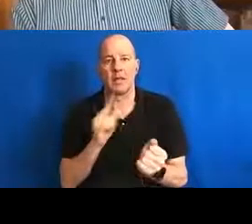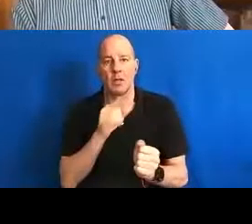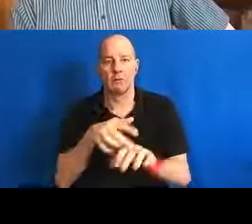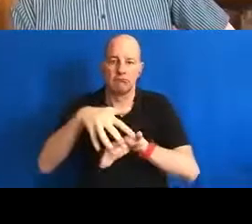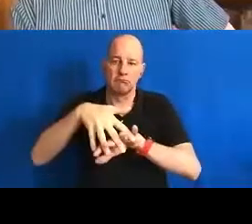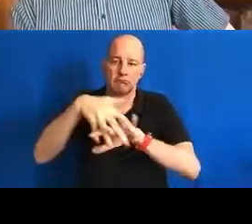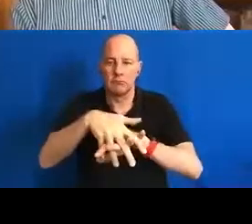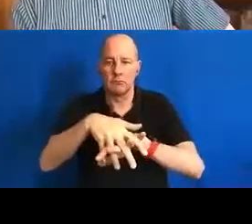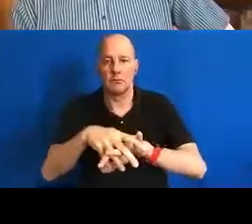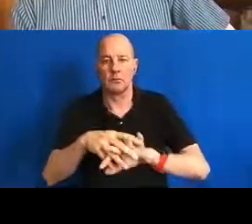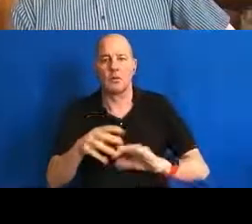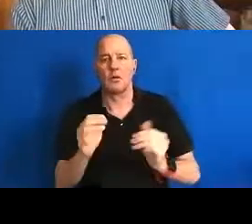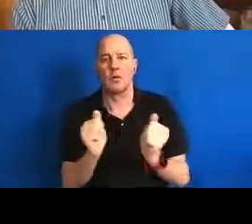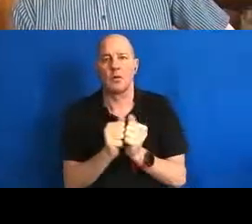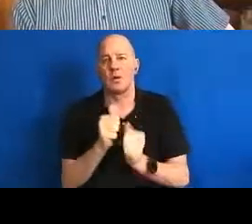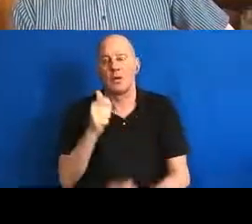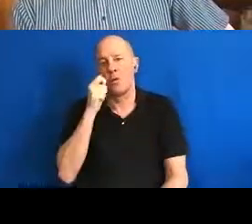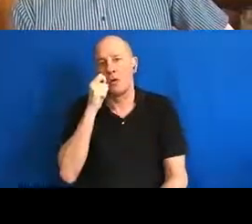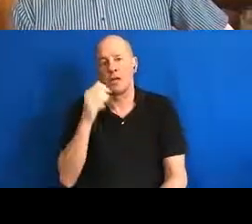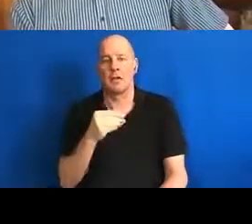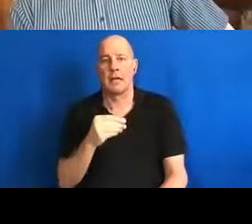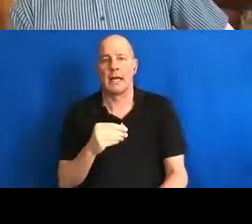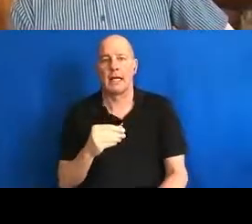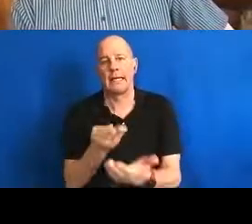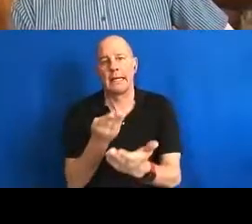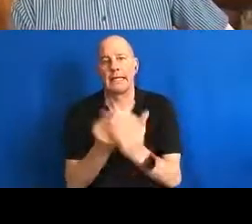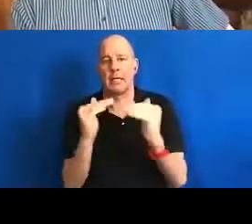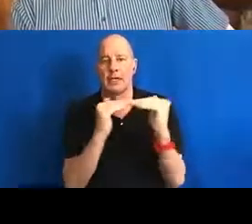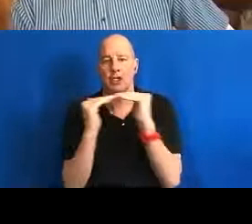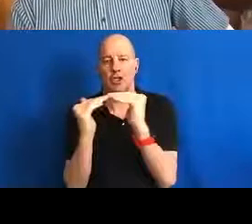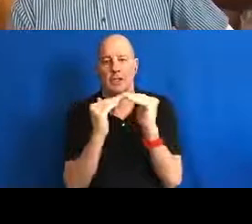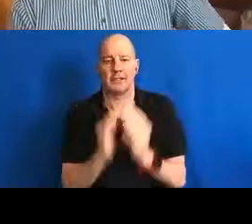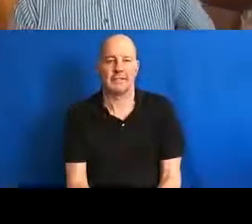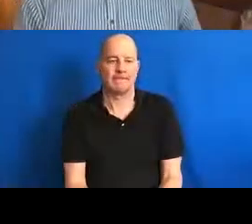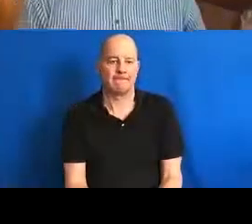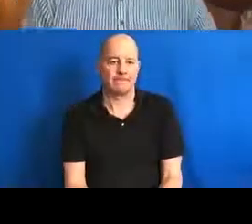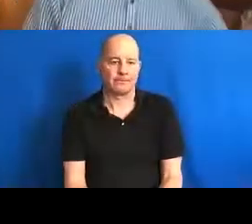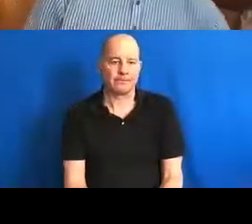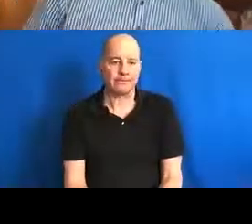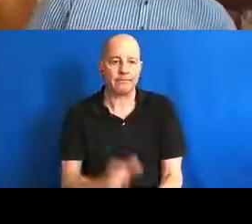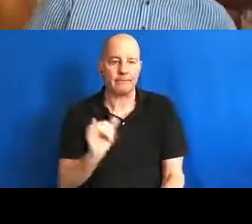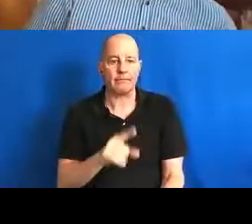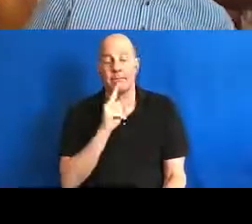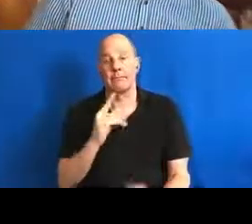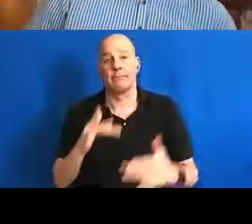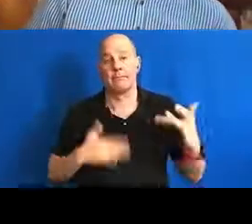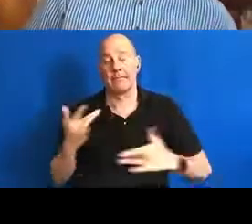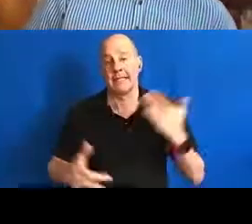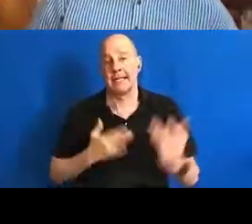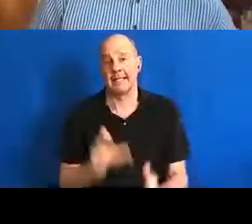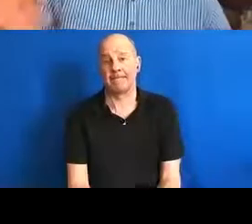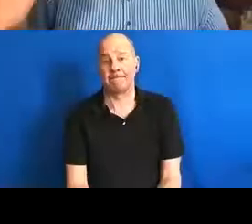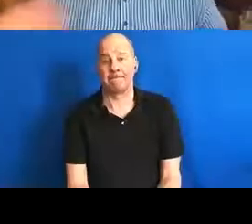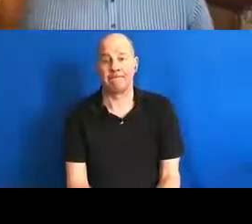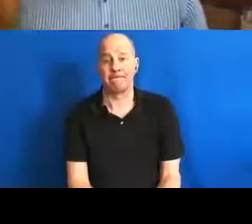in racial and economic justice. So that's a really exciting thing that I'm seeing. And